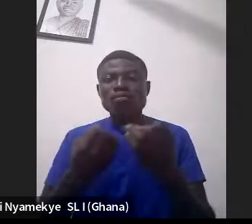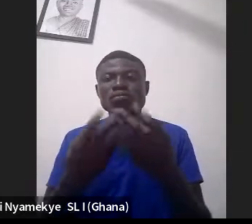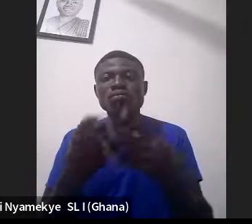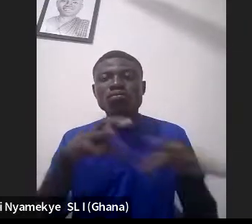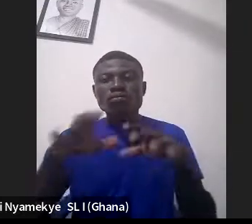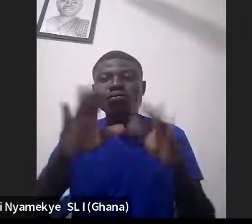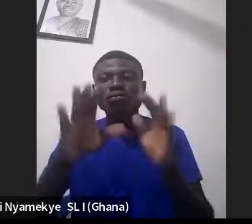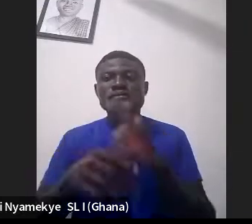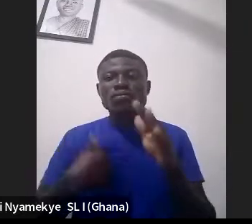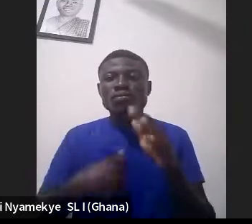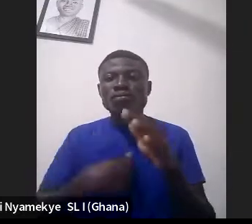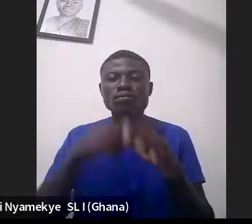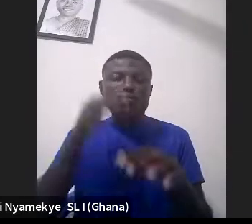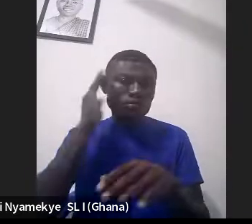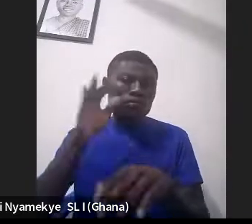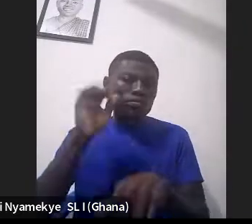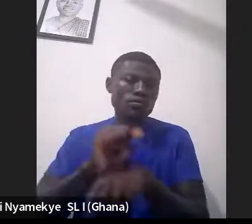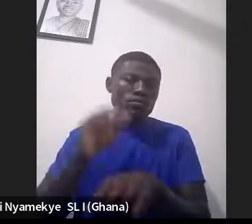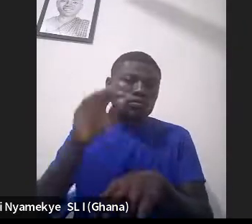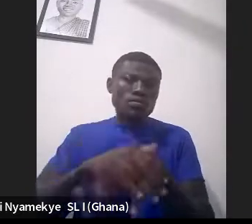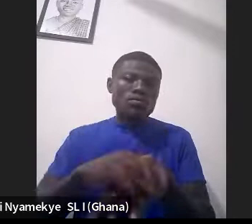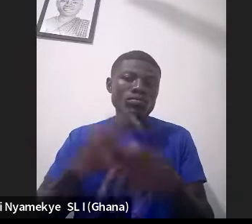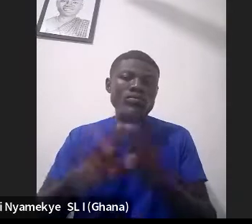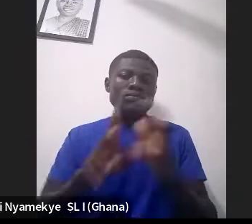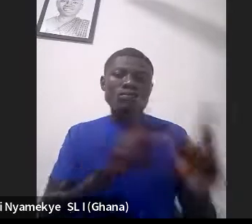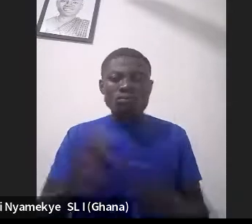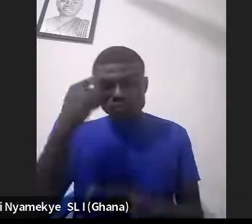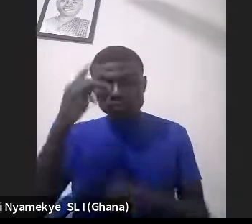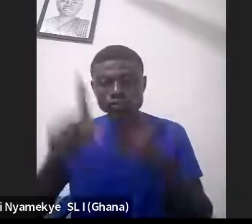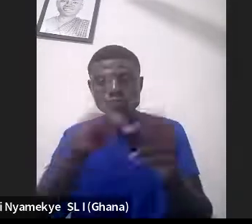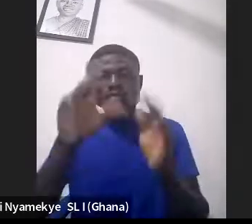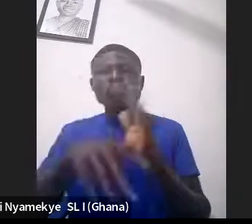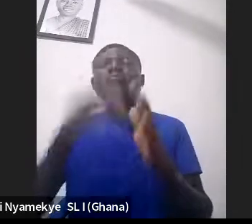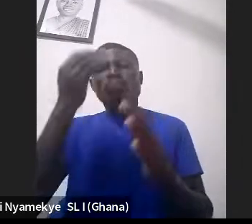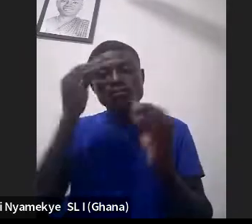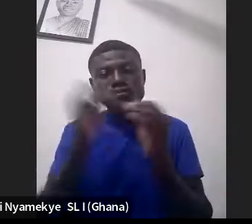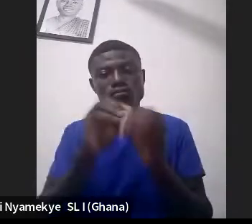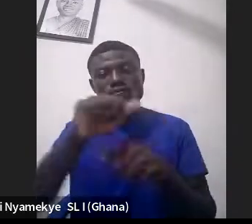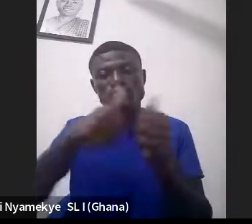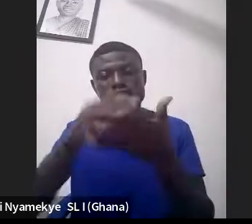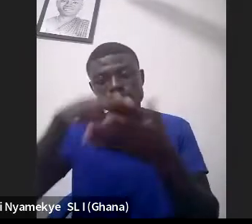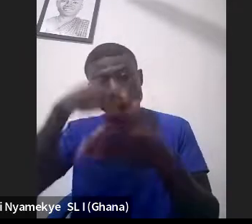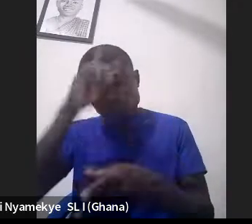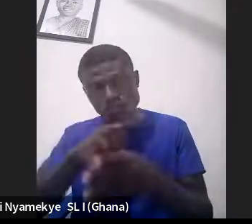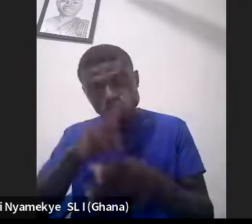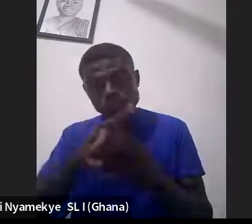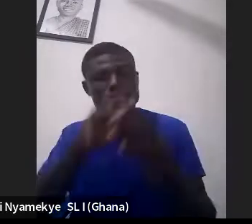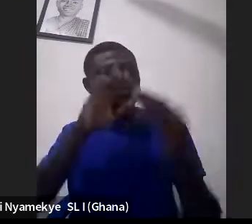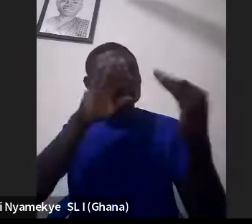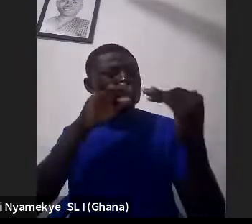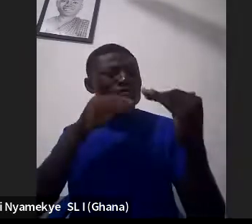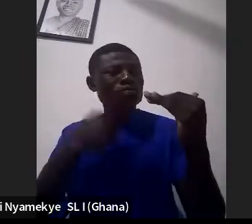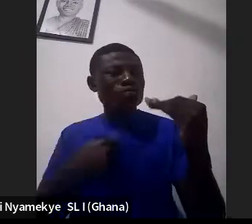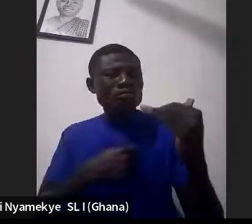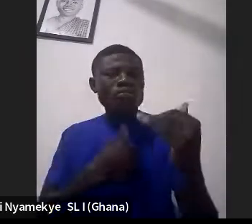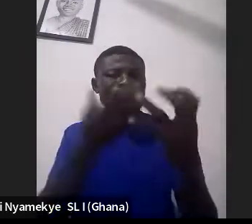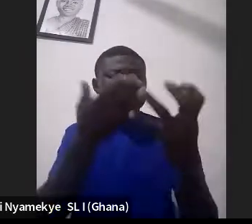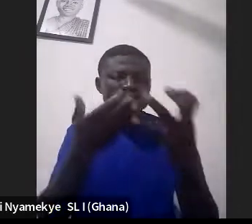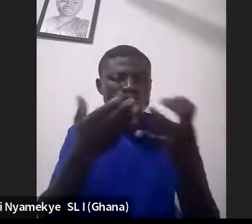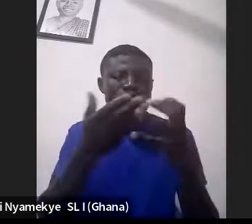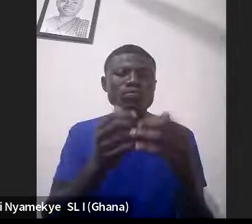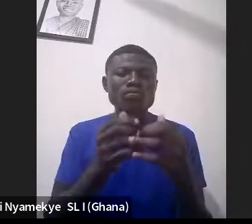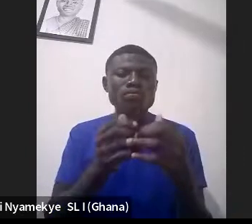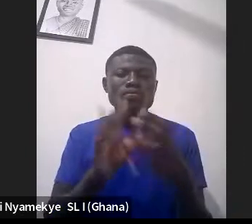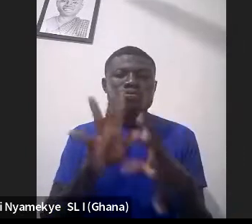we intend to organize for people to get to know more about it. Hopefully, we intend to include